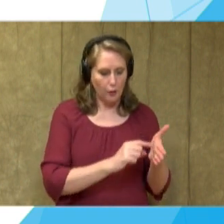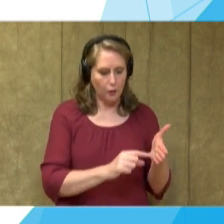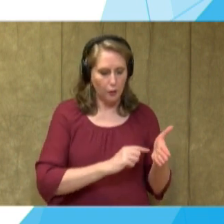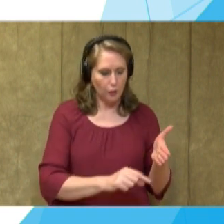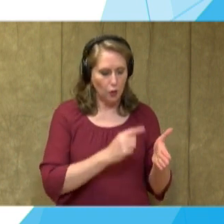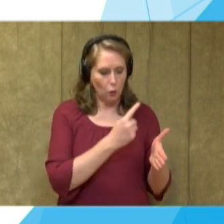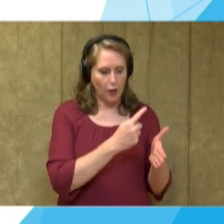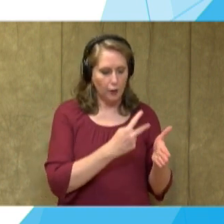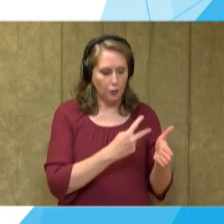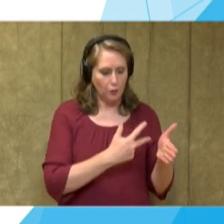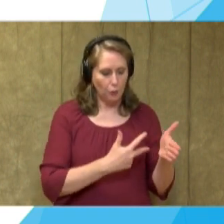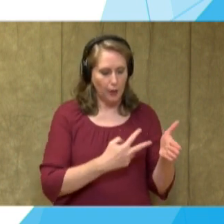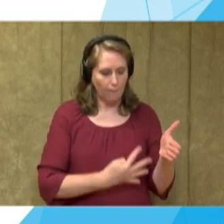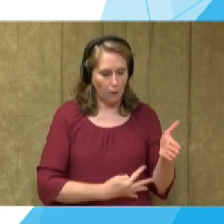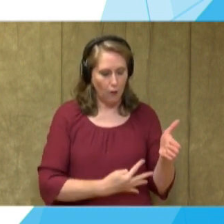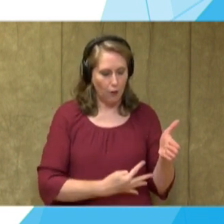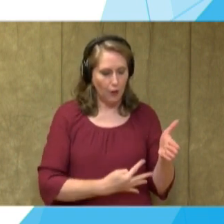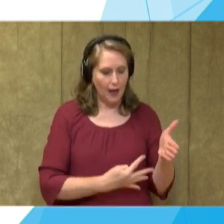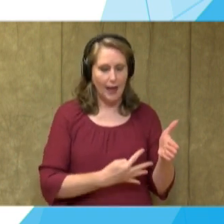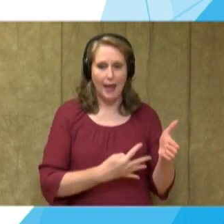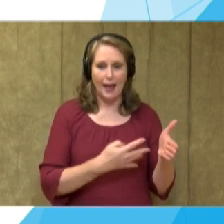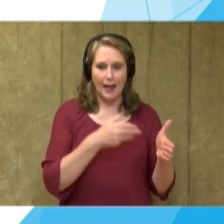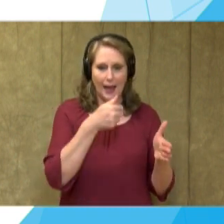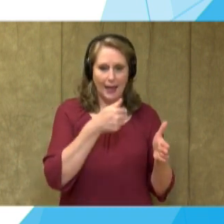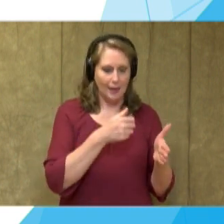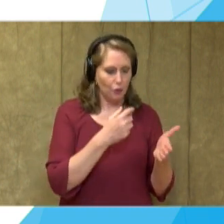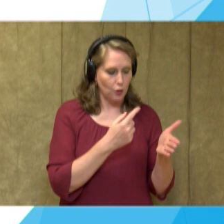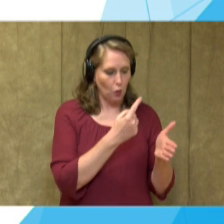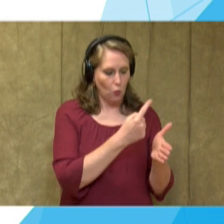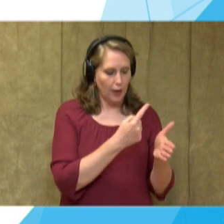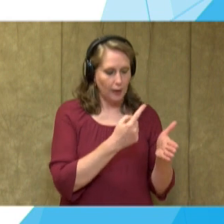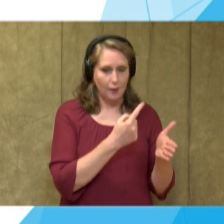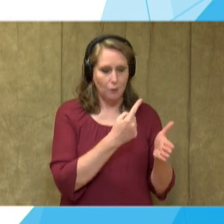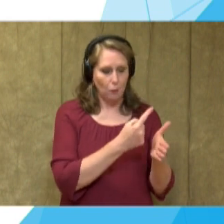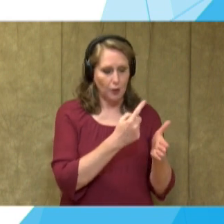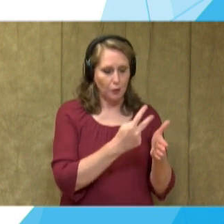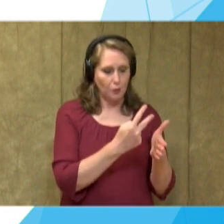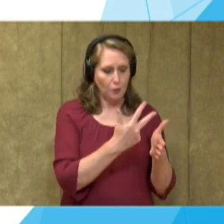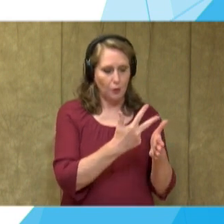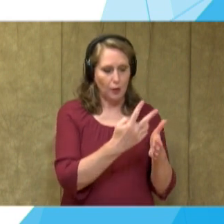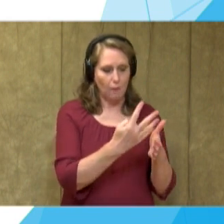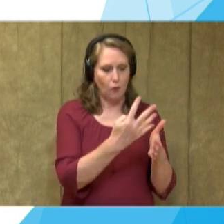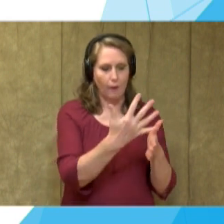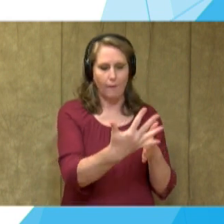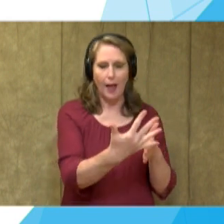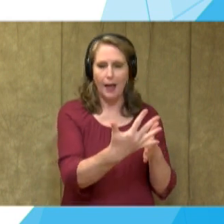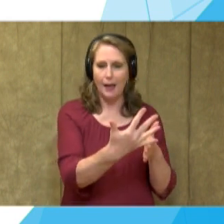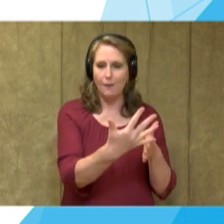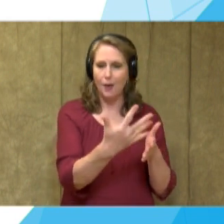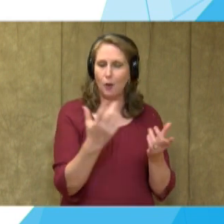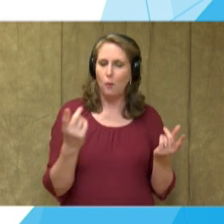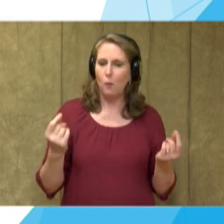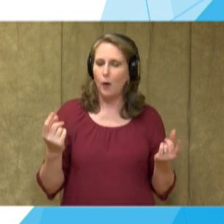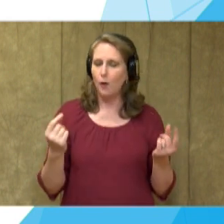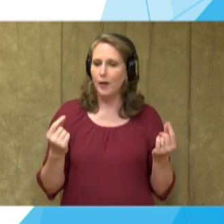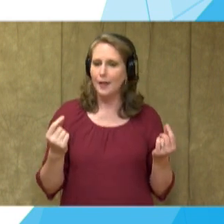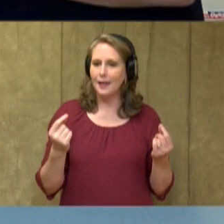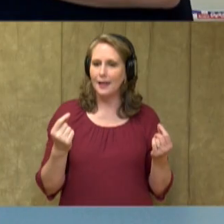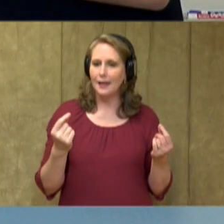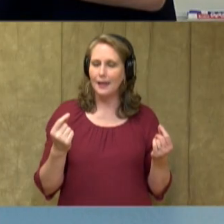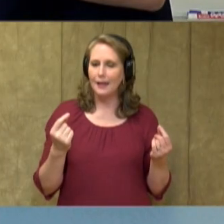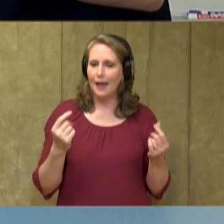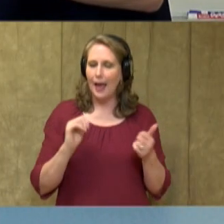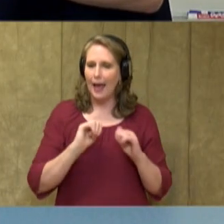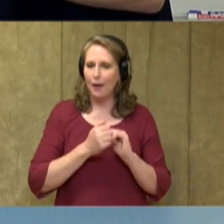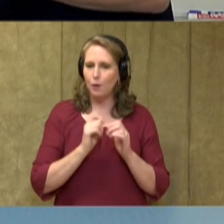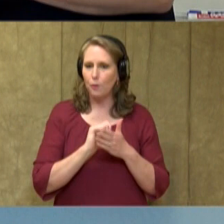3, 4, and there are 5 in each row. So what could we do? What could we do to answer that